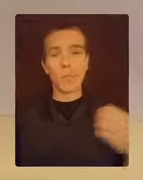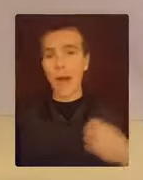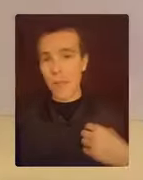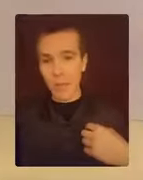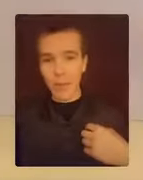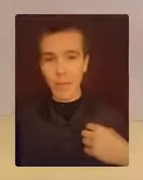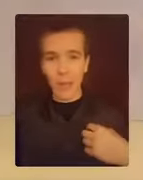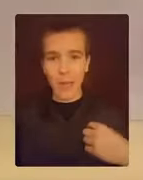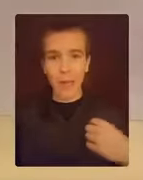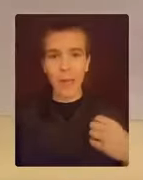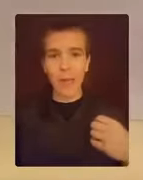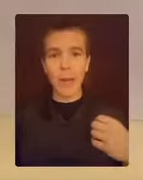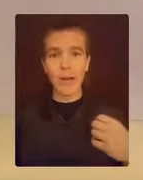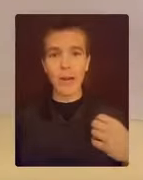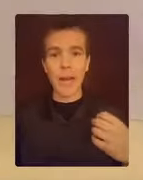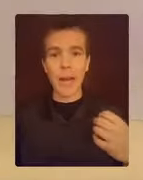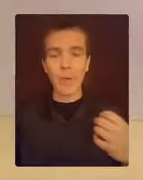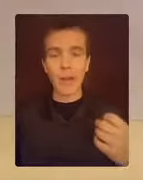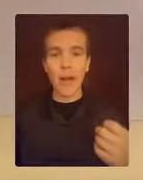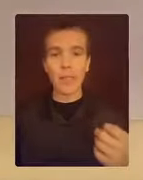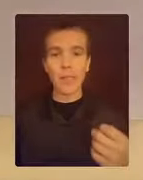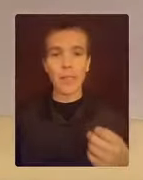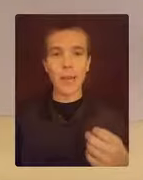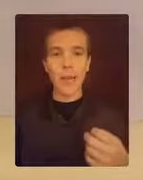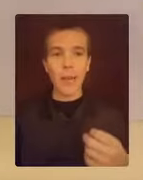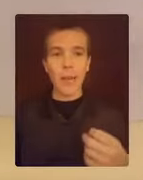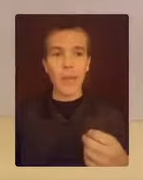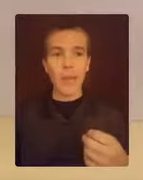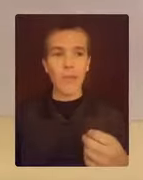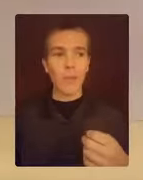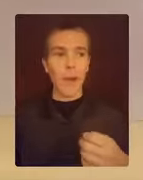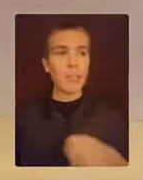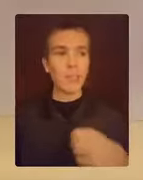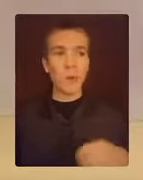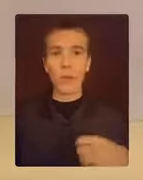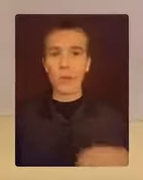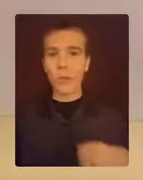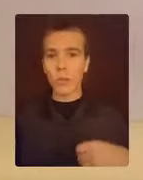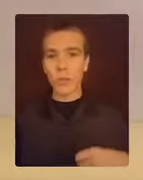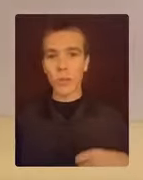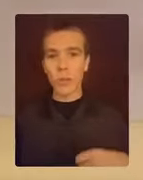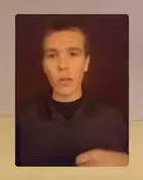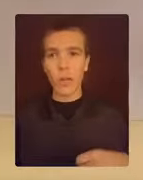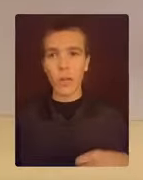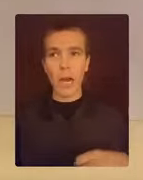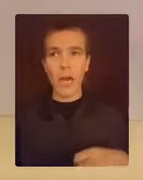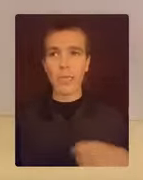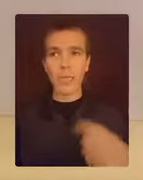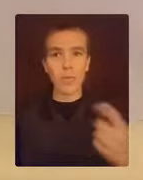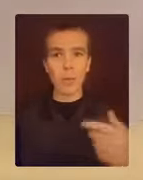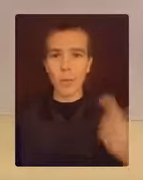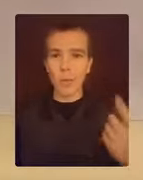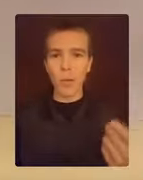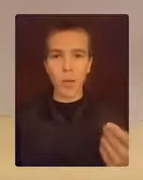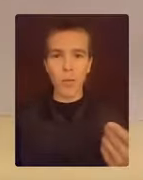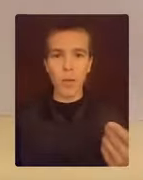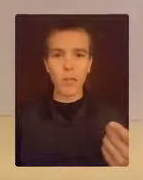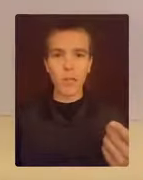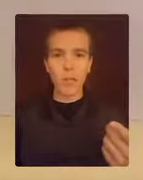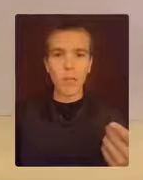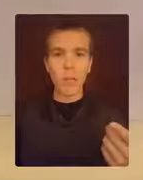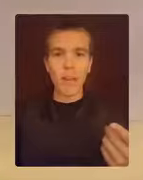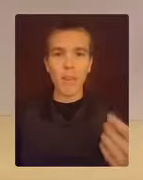that was my thing. And I realized that if I smoked, I didn't remember